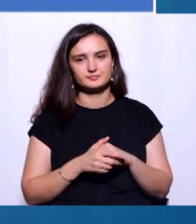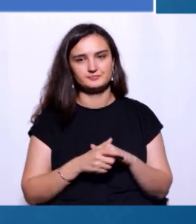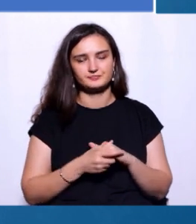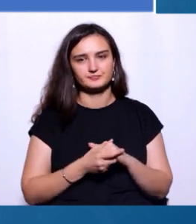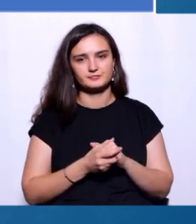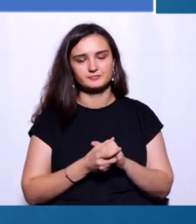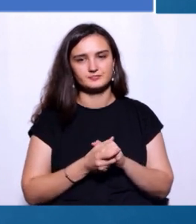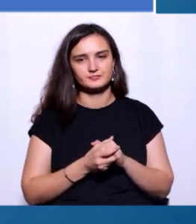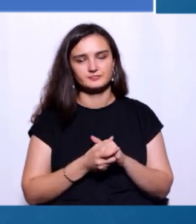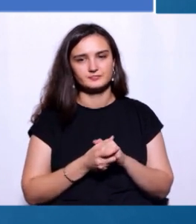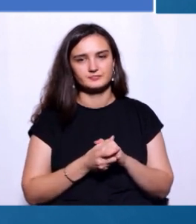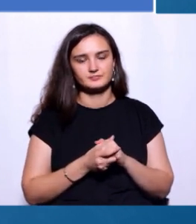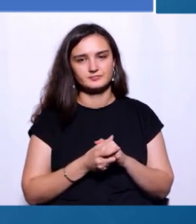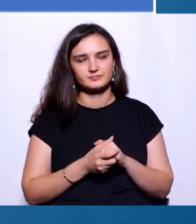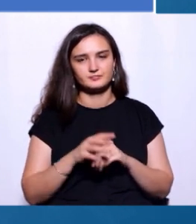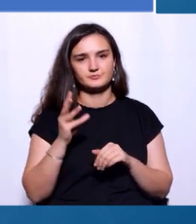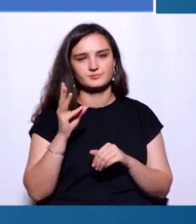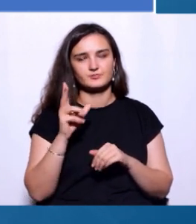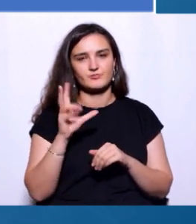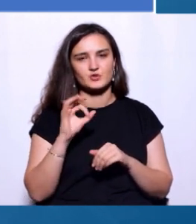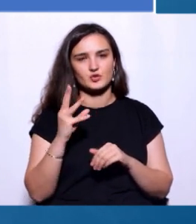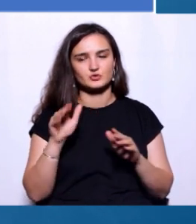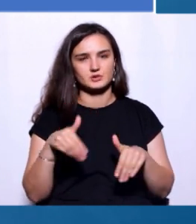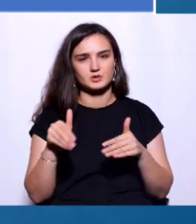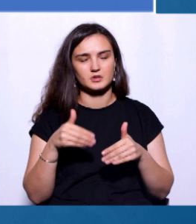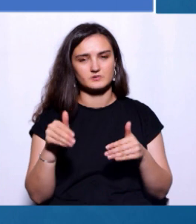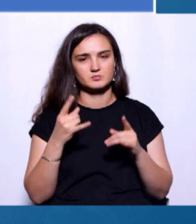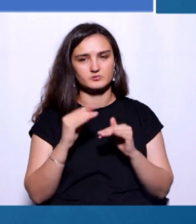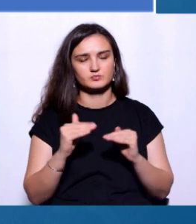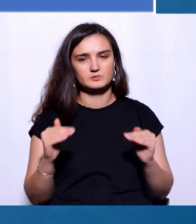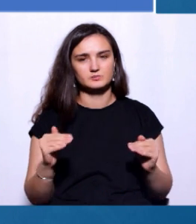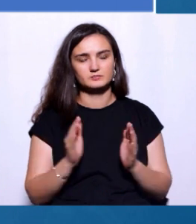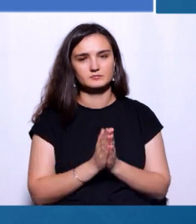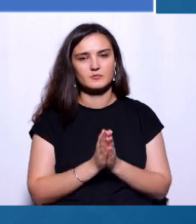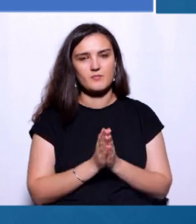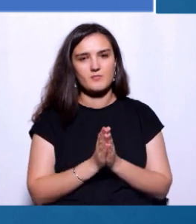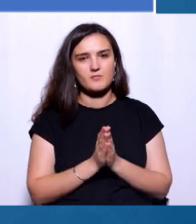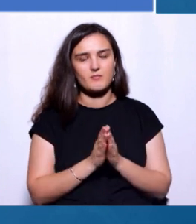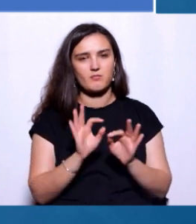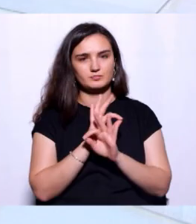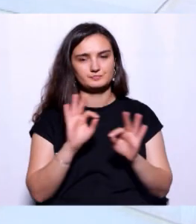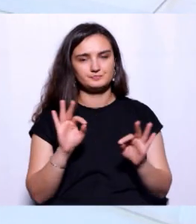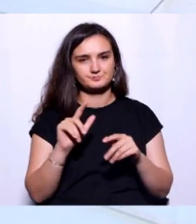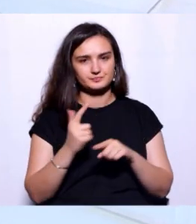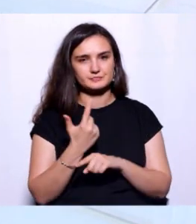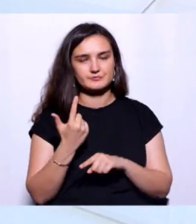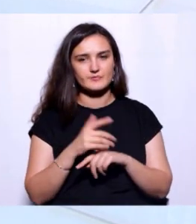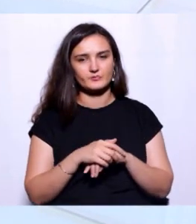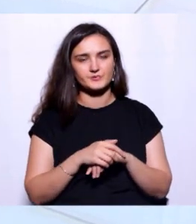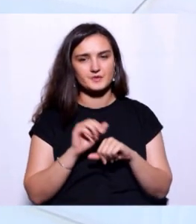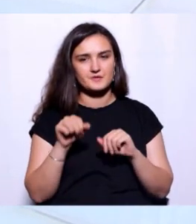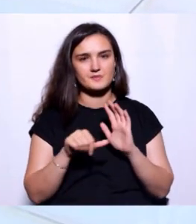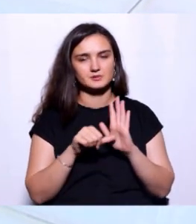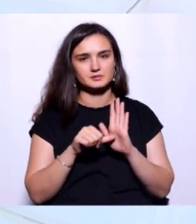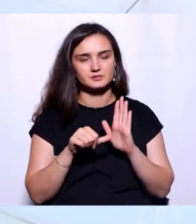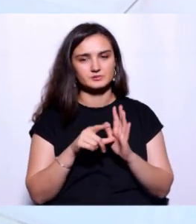So, Uncle Josh does not have children. Great job again. Okay. And can you do the sixth